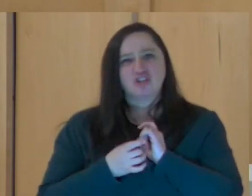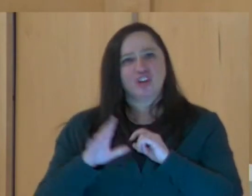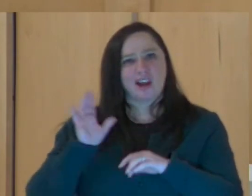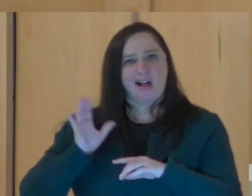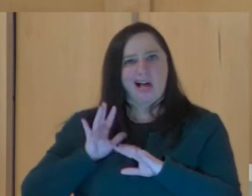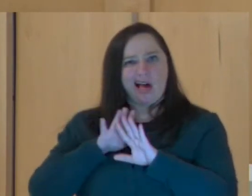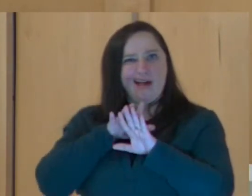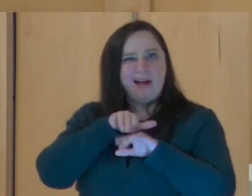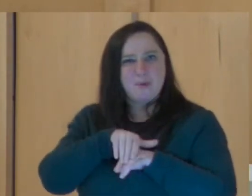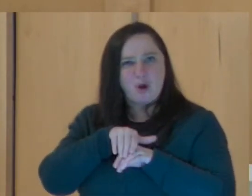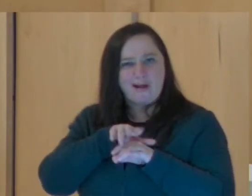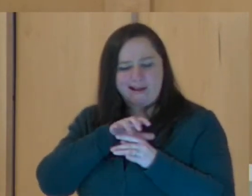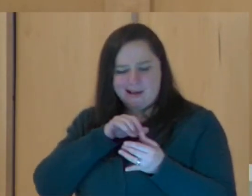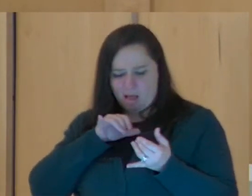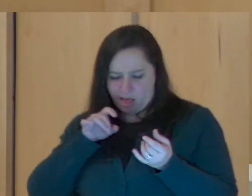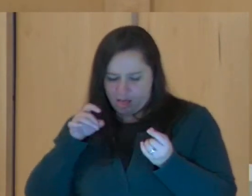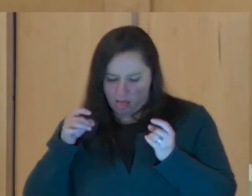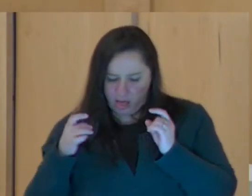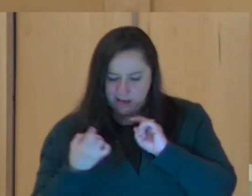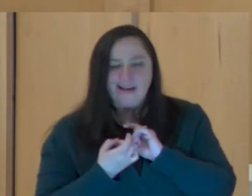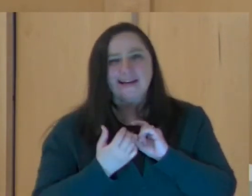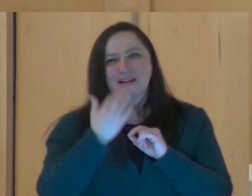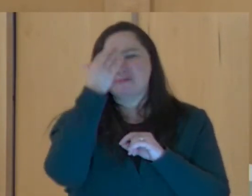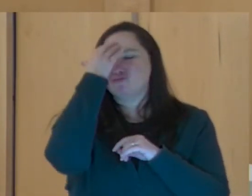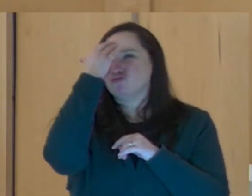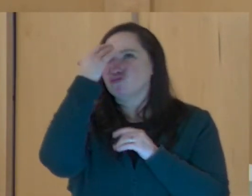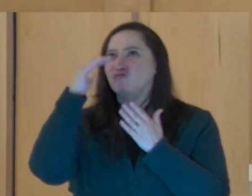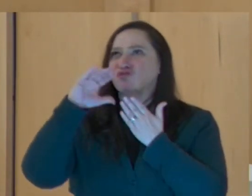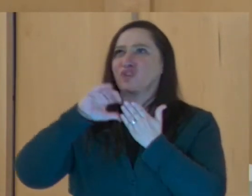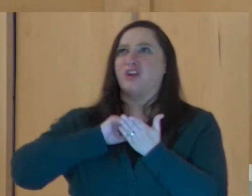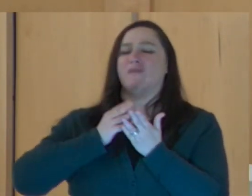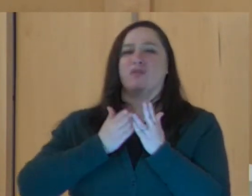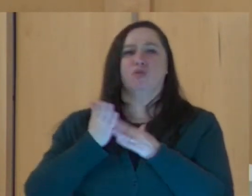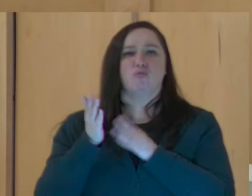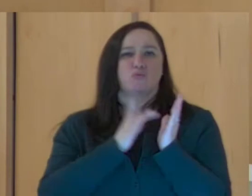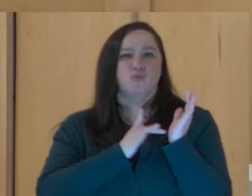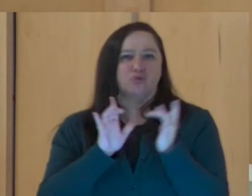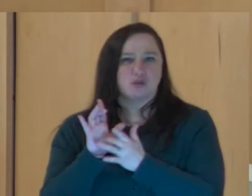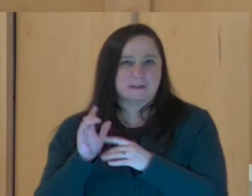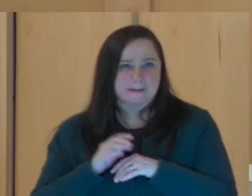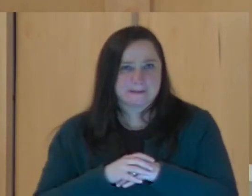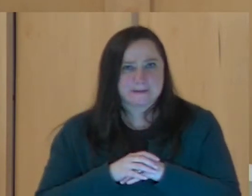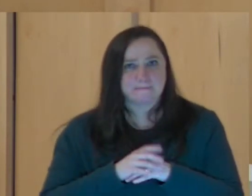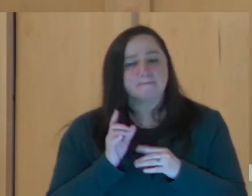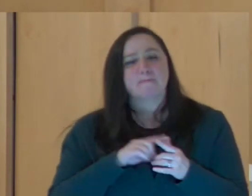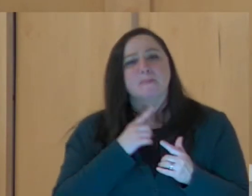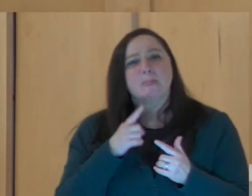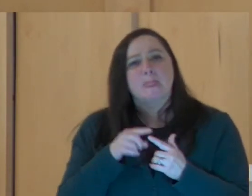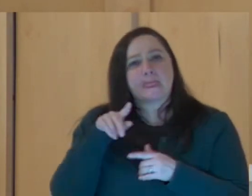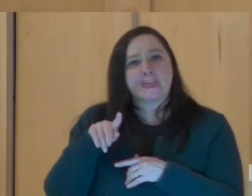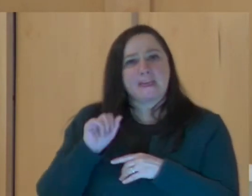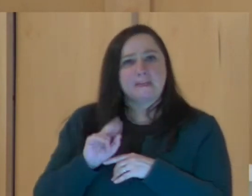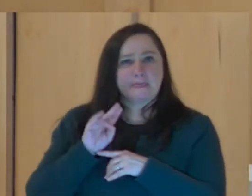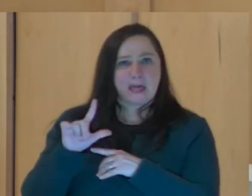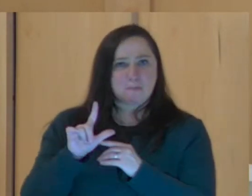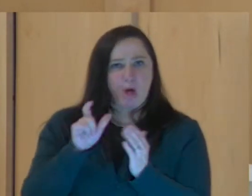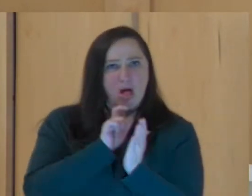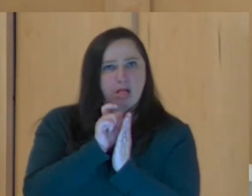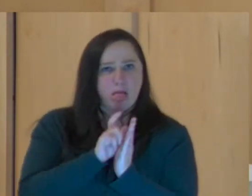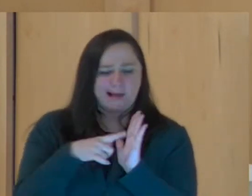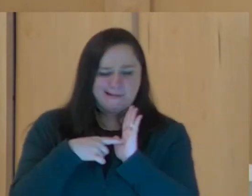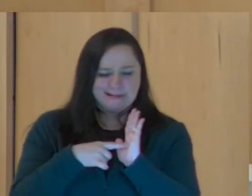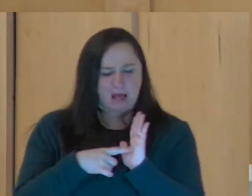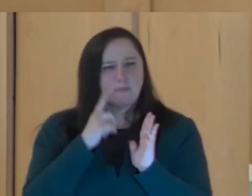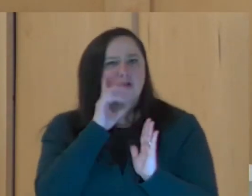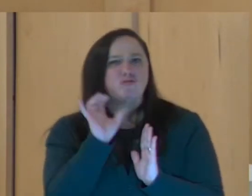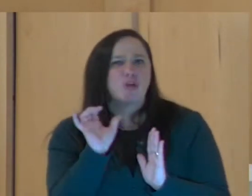to being someone who knew he was forgiven in the righteousness of Jesus. And then Paul gave an example of what that looks like in his life.